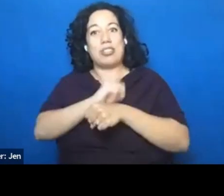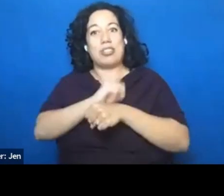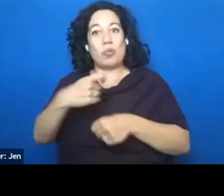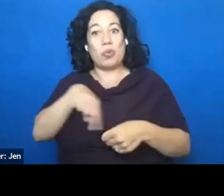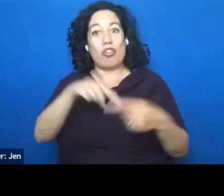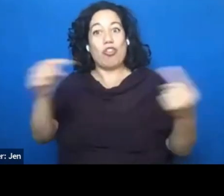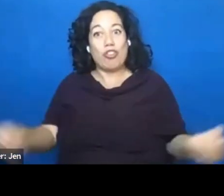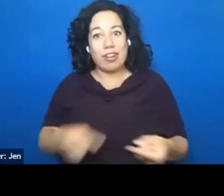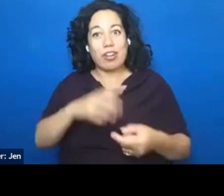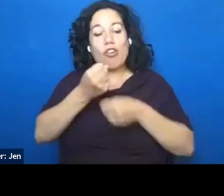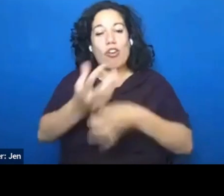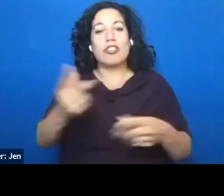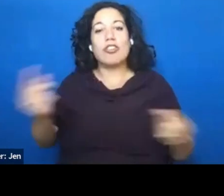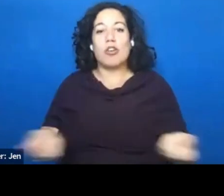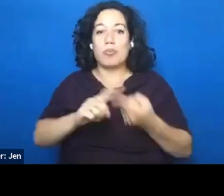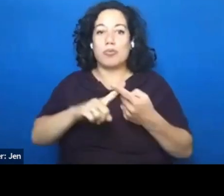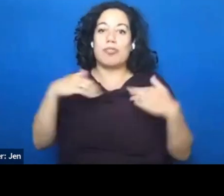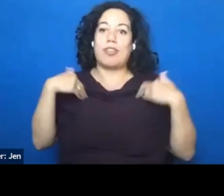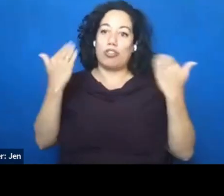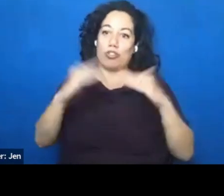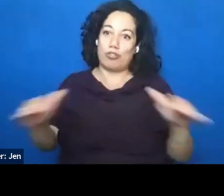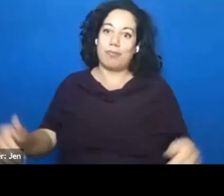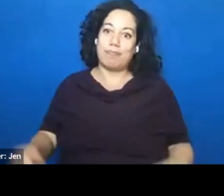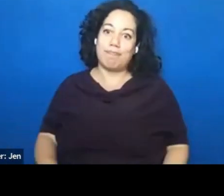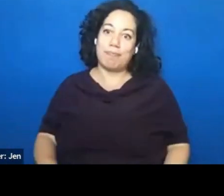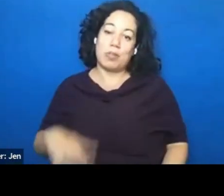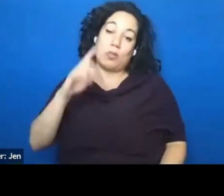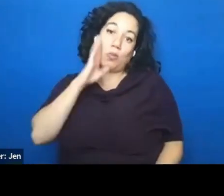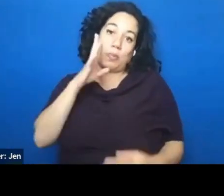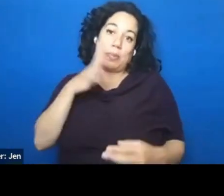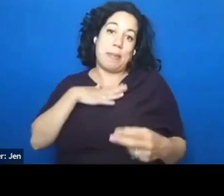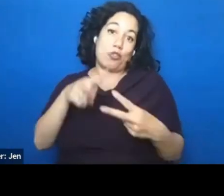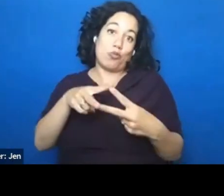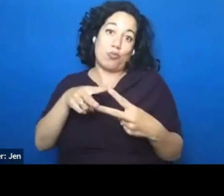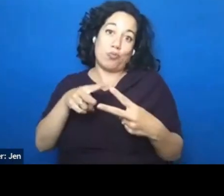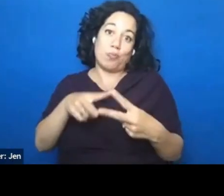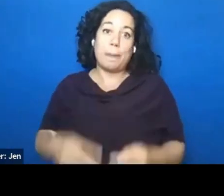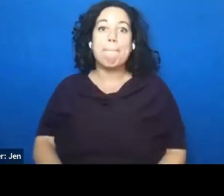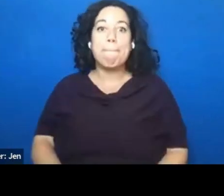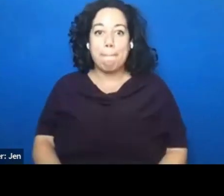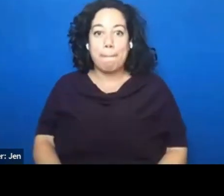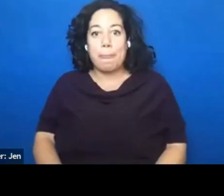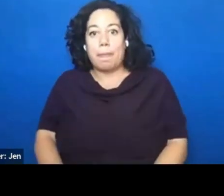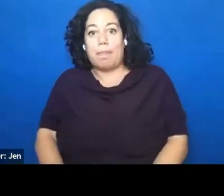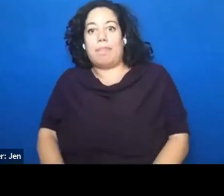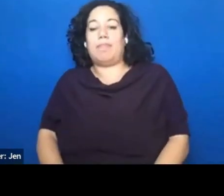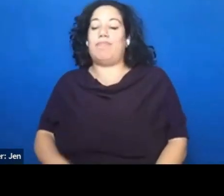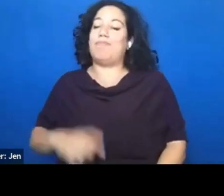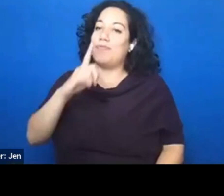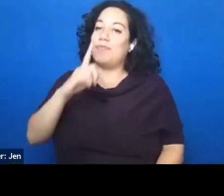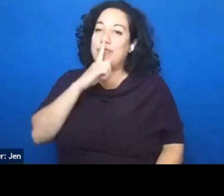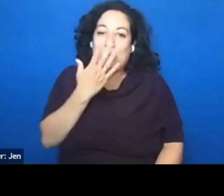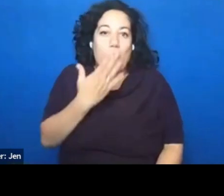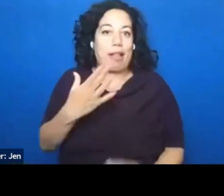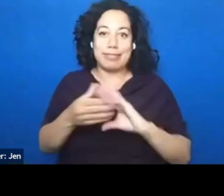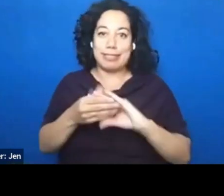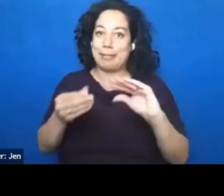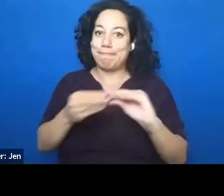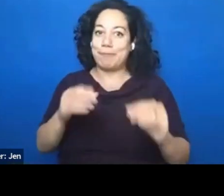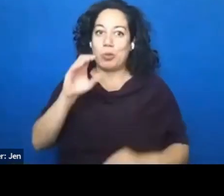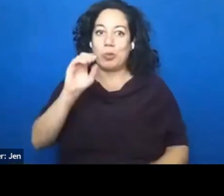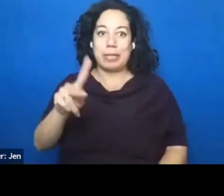and causing harm to young children. So those would be my two. So well said. Okay, Jean, how about